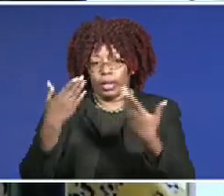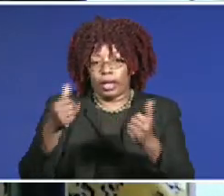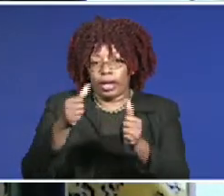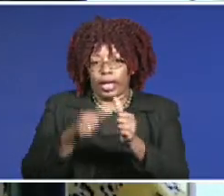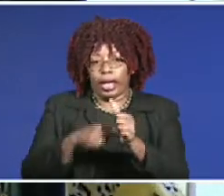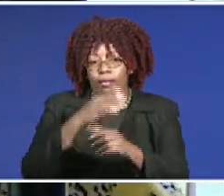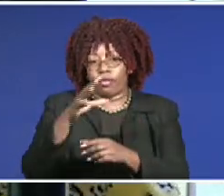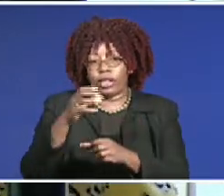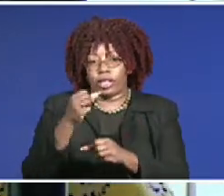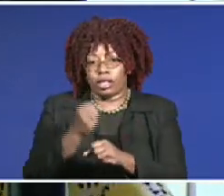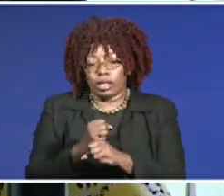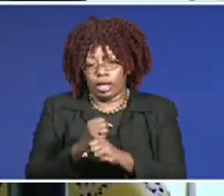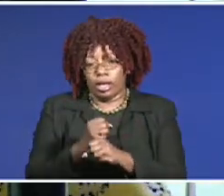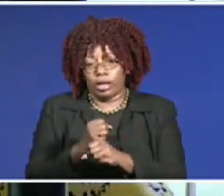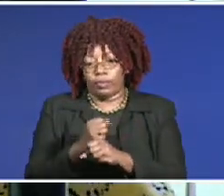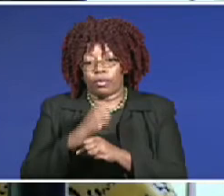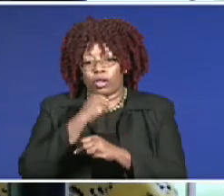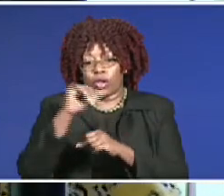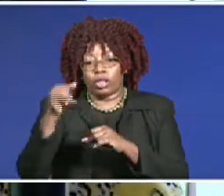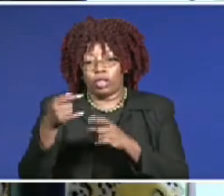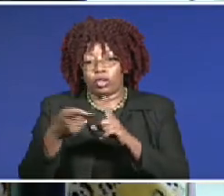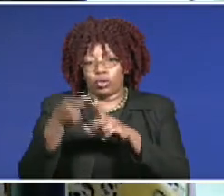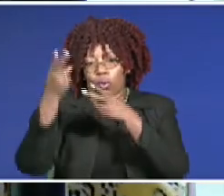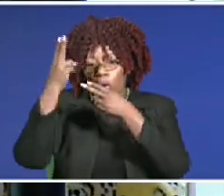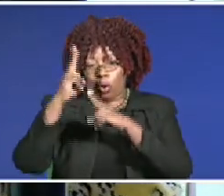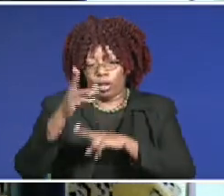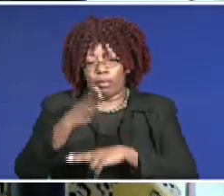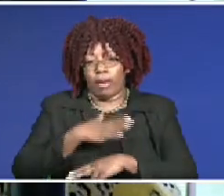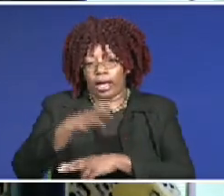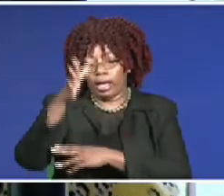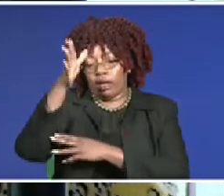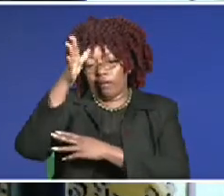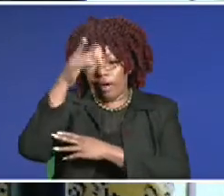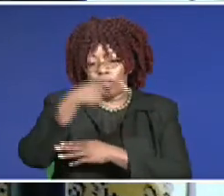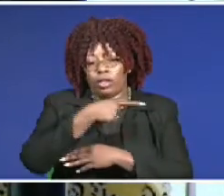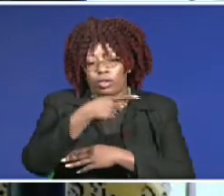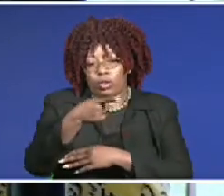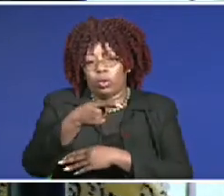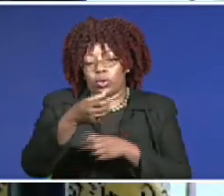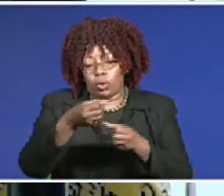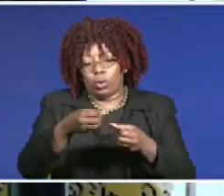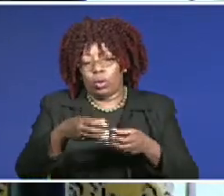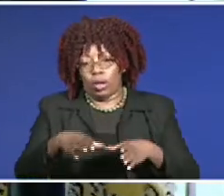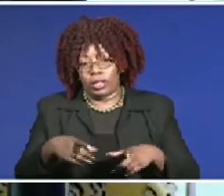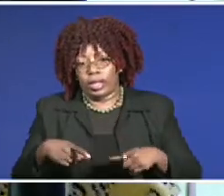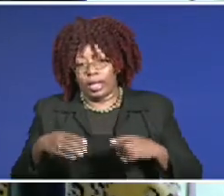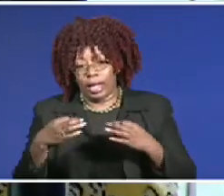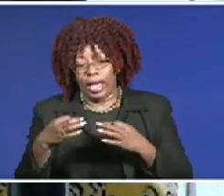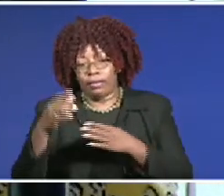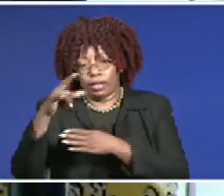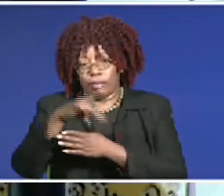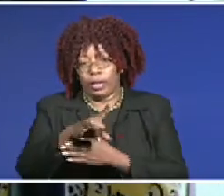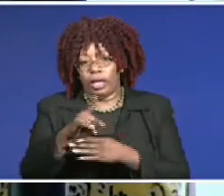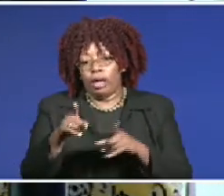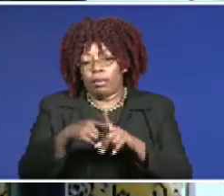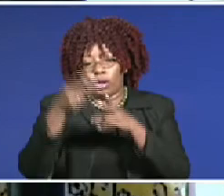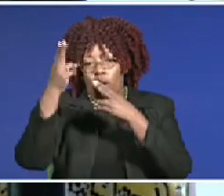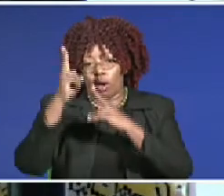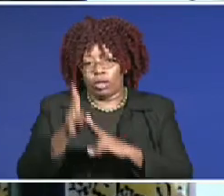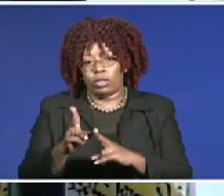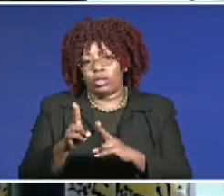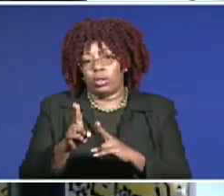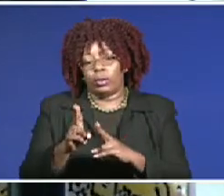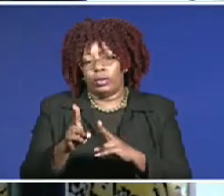year, not just to honor my father and those who were lost in this plane, but to honor